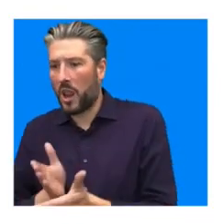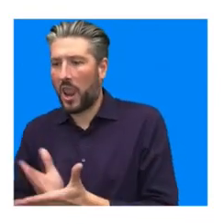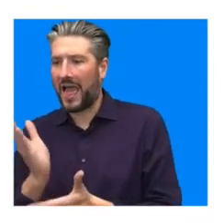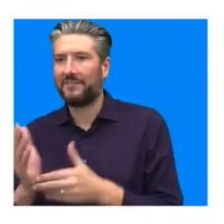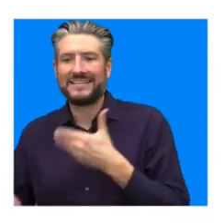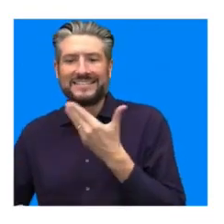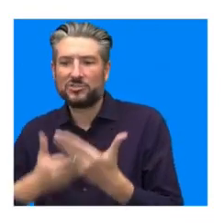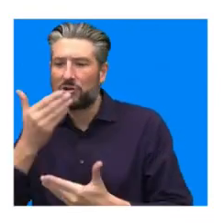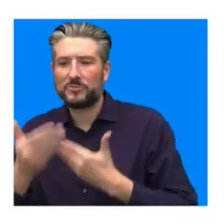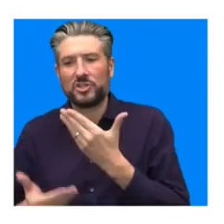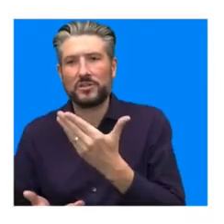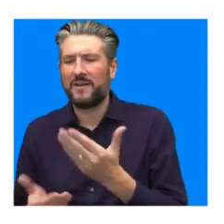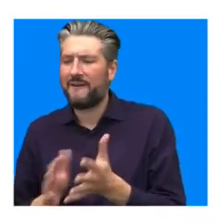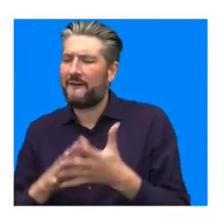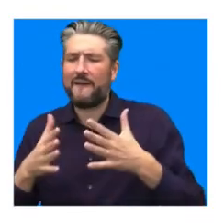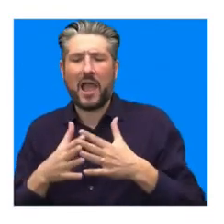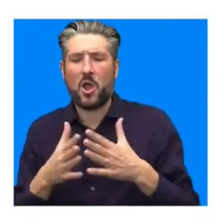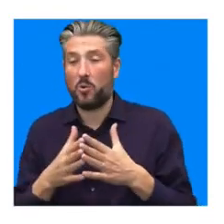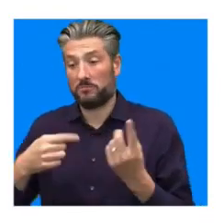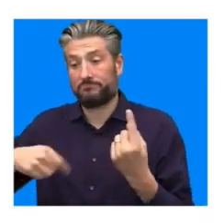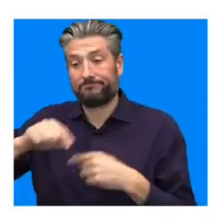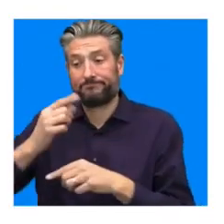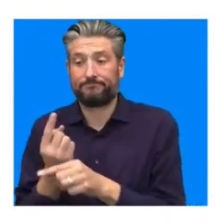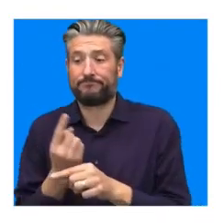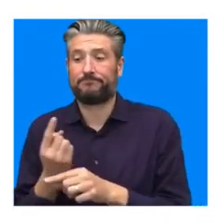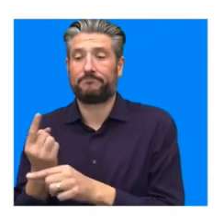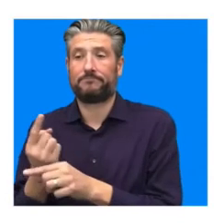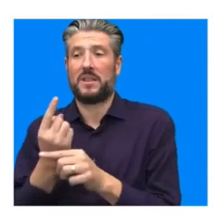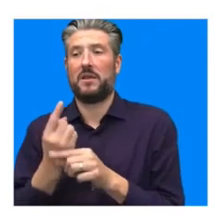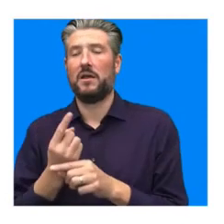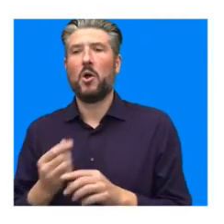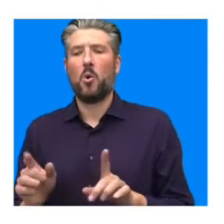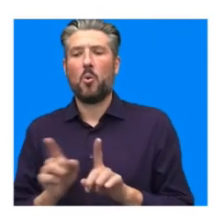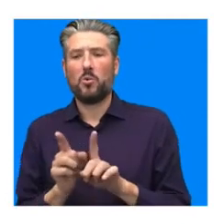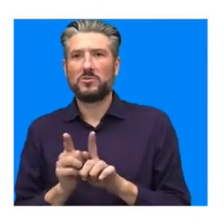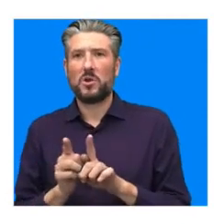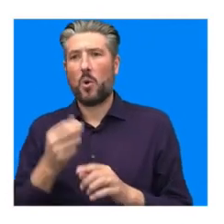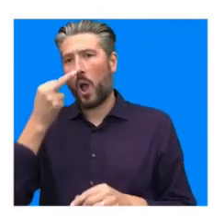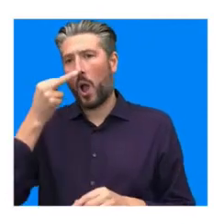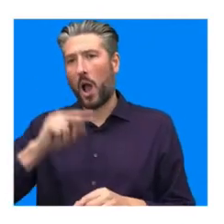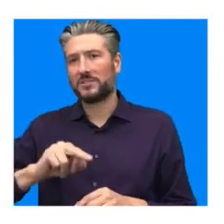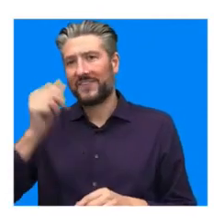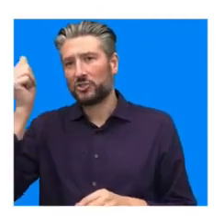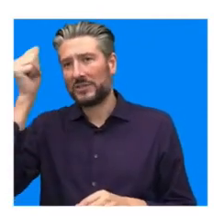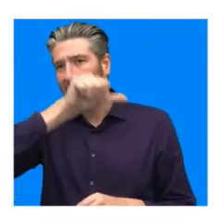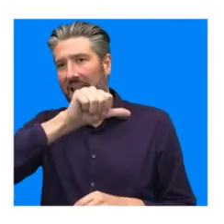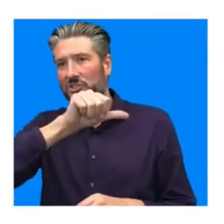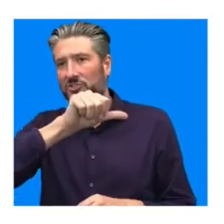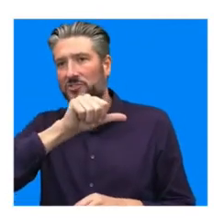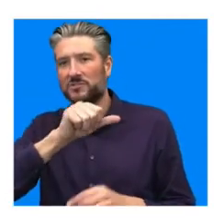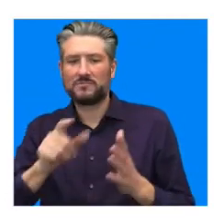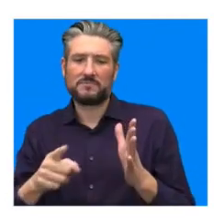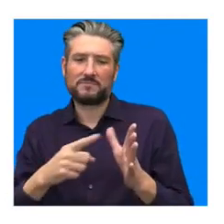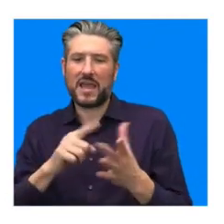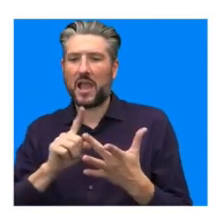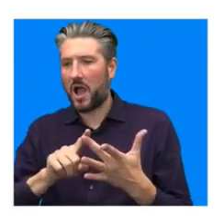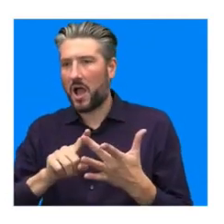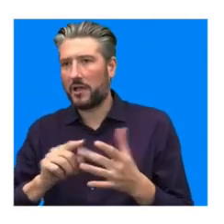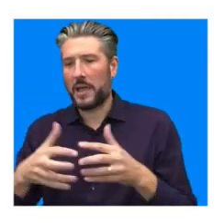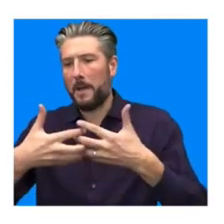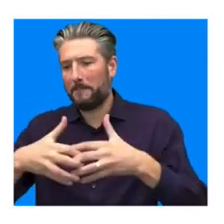machine augmentation, artificial intelligence, machine learning. want to make sure it's